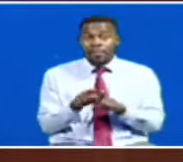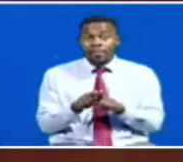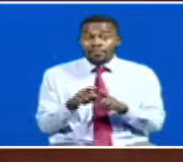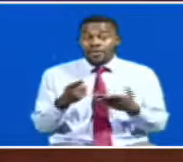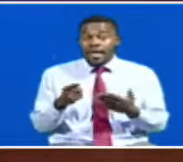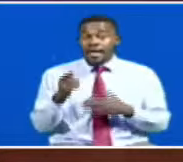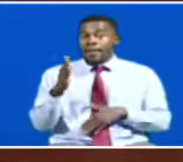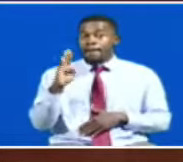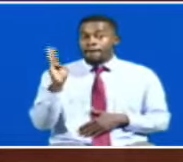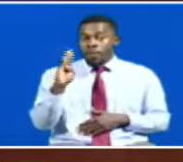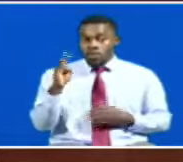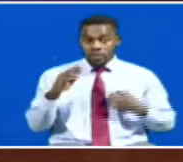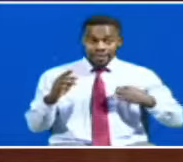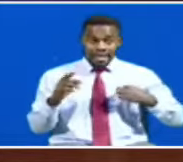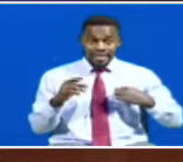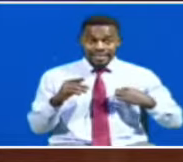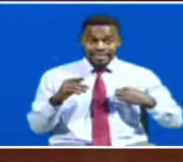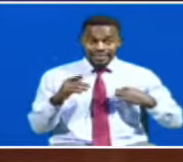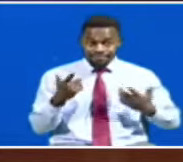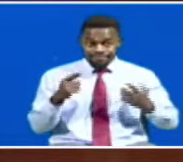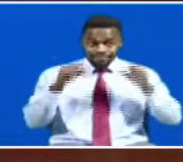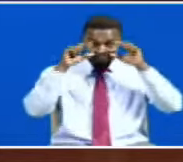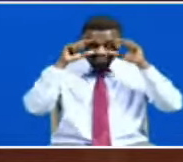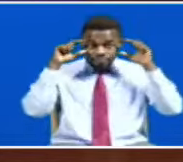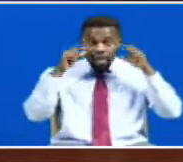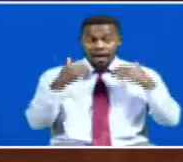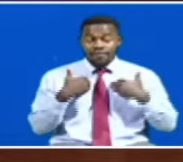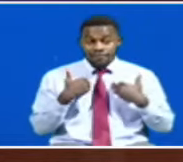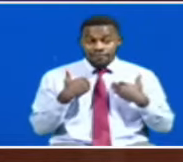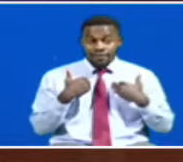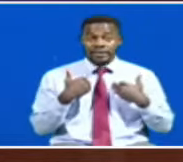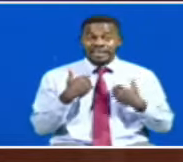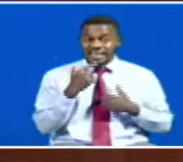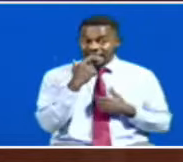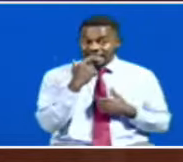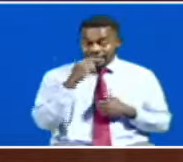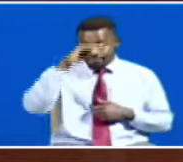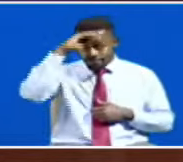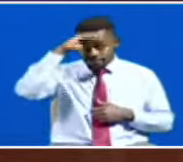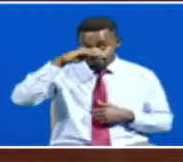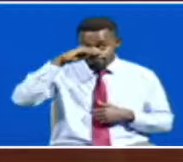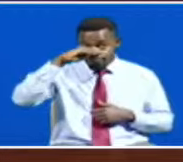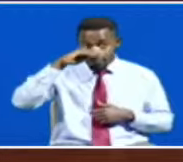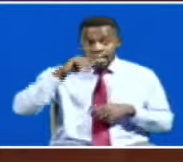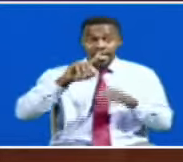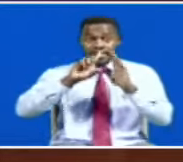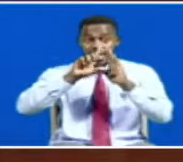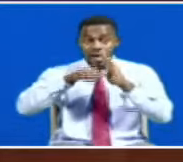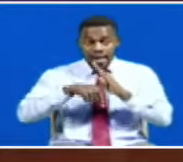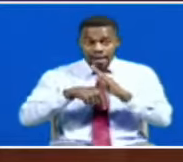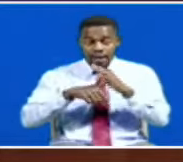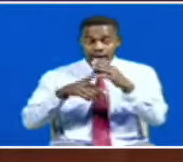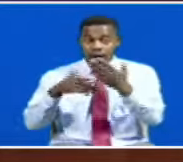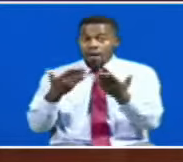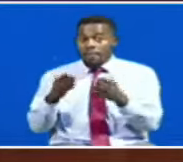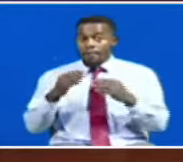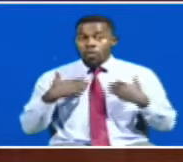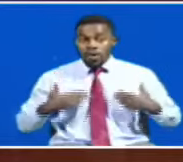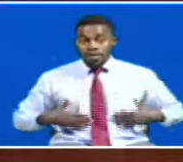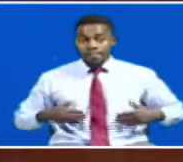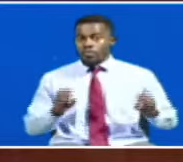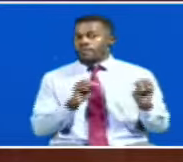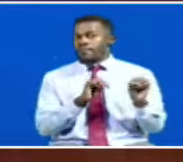shirt, specs, and a white cap. The remains of the deceased were moved to Nairobi City Mortuary for autopsy